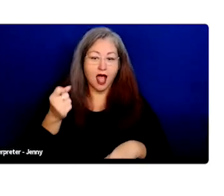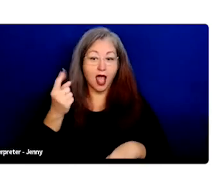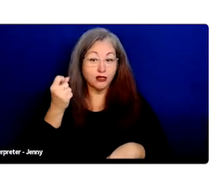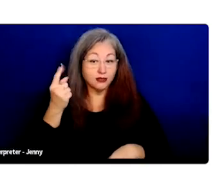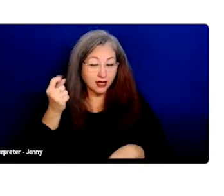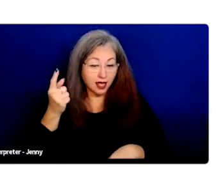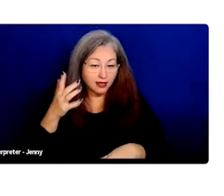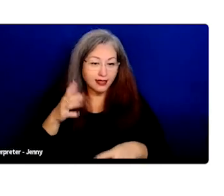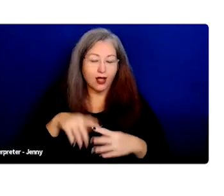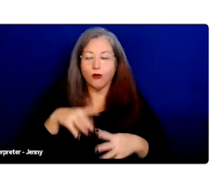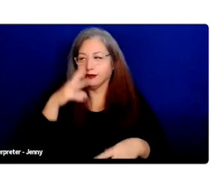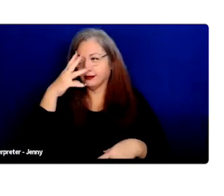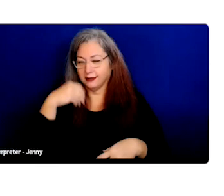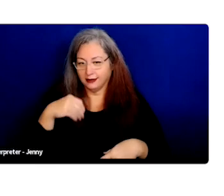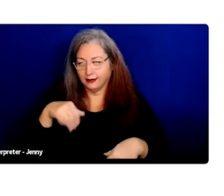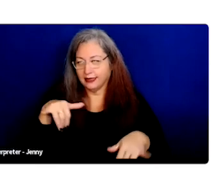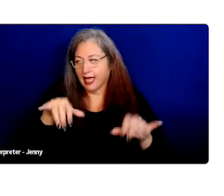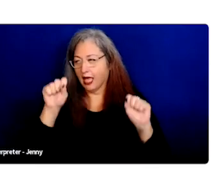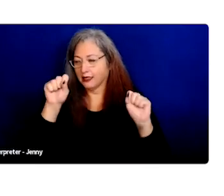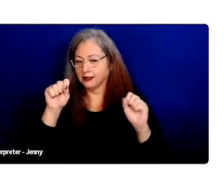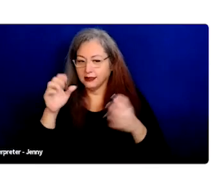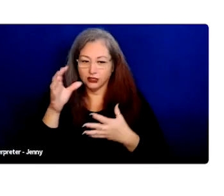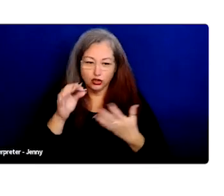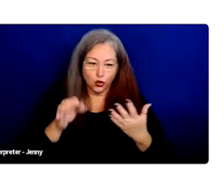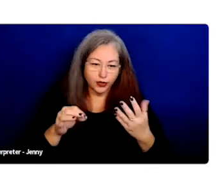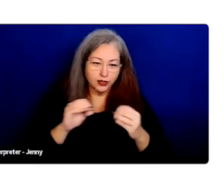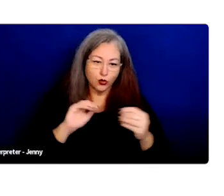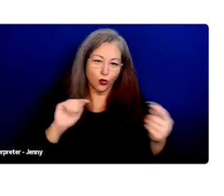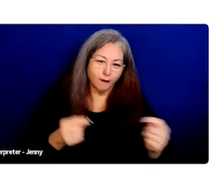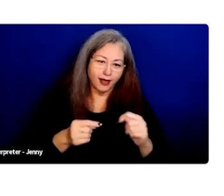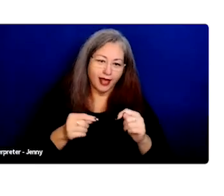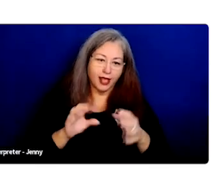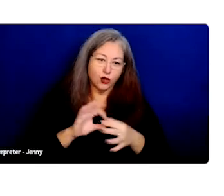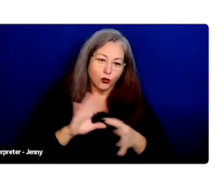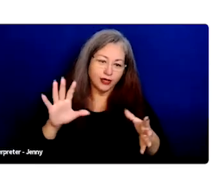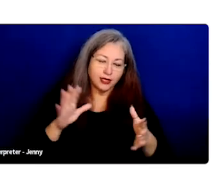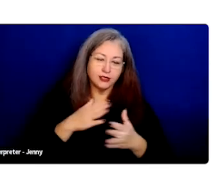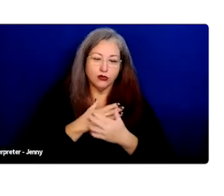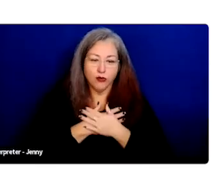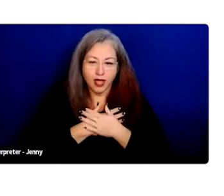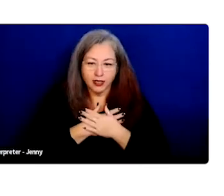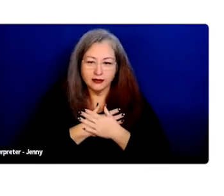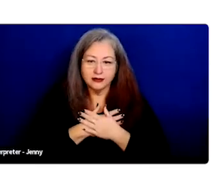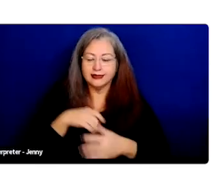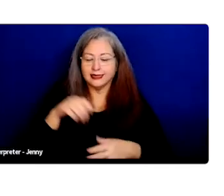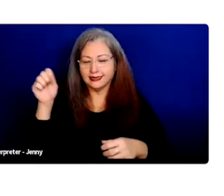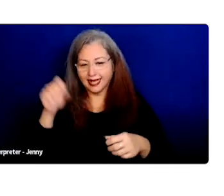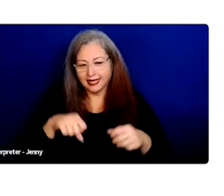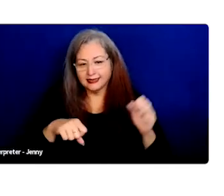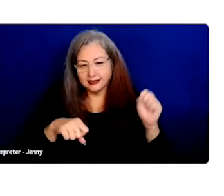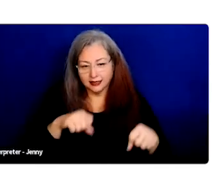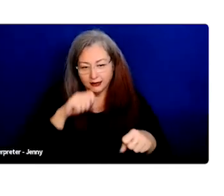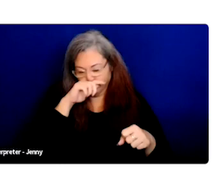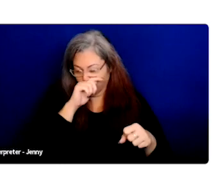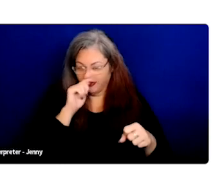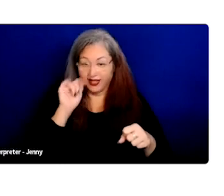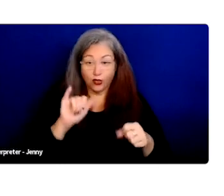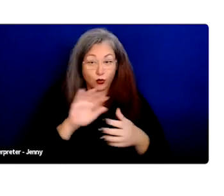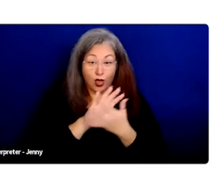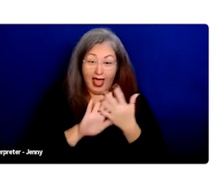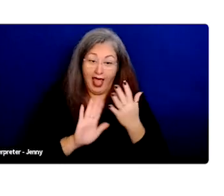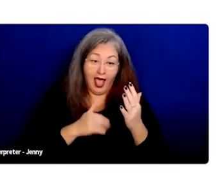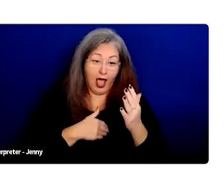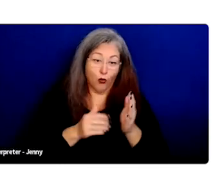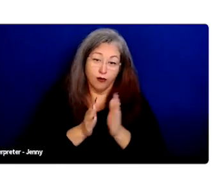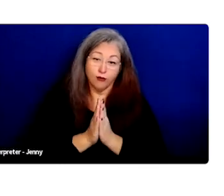understanding, sleep. Yes, choices, no pain, release, rest. Yes. And these are our prayers. This